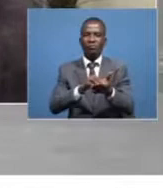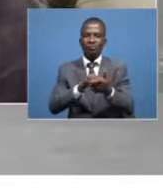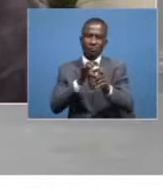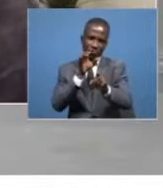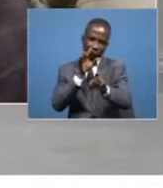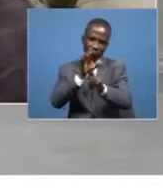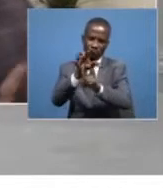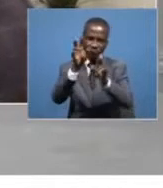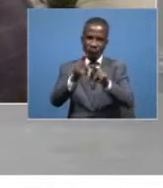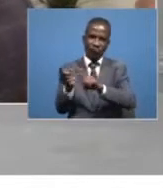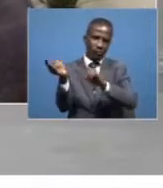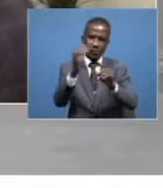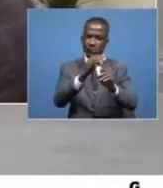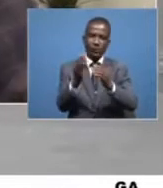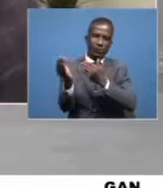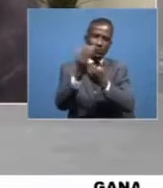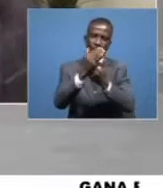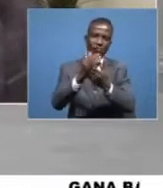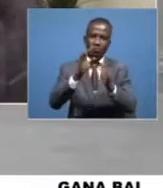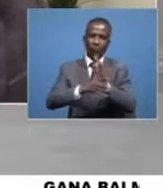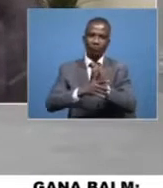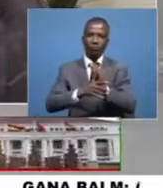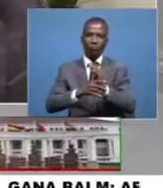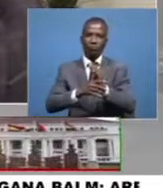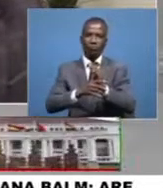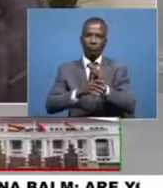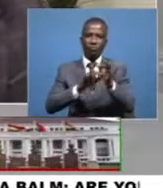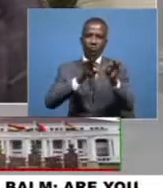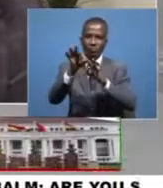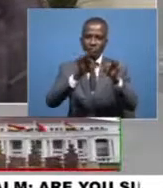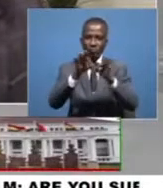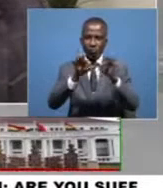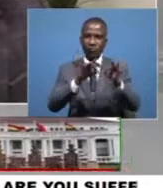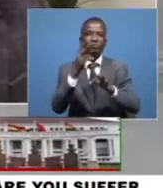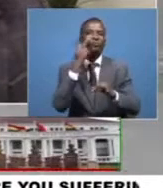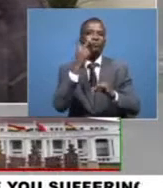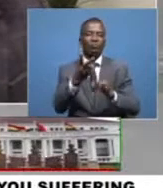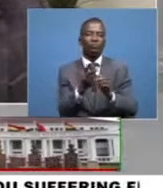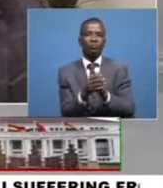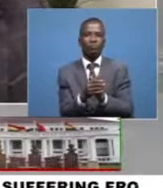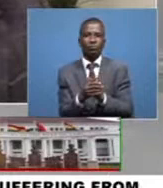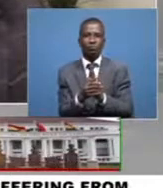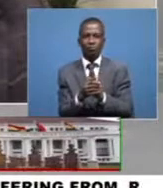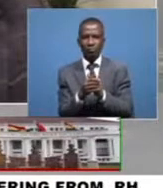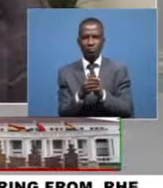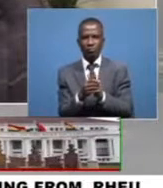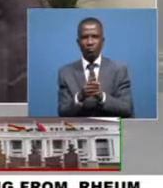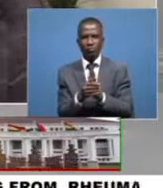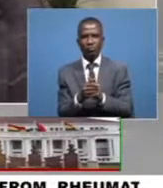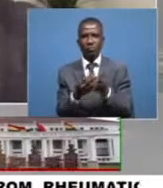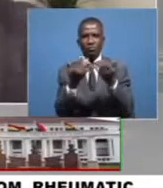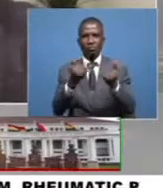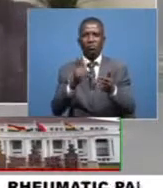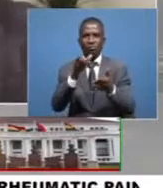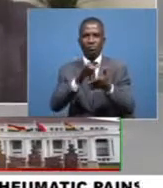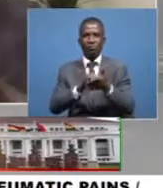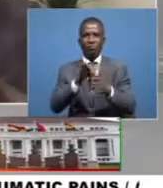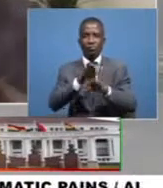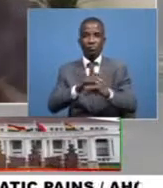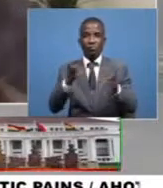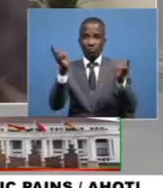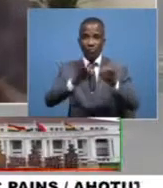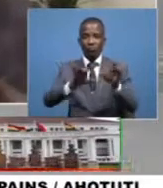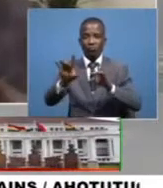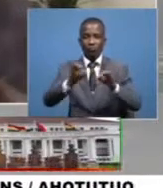the courts from which you seek that writ, or from which that writ is to be issued. And once this is properly done,